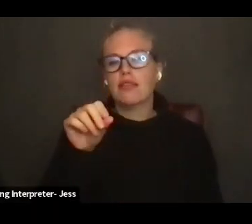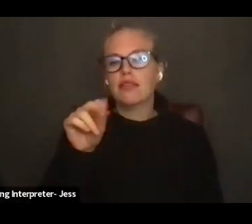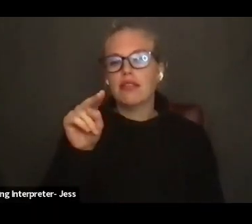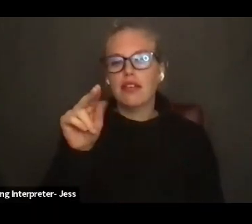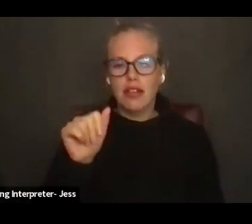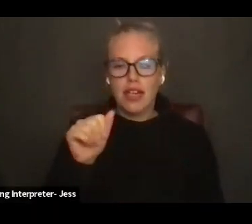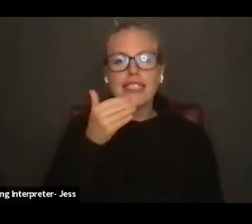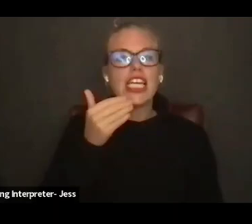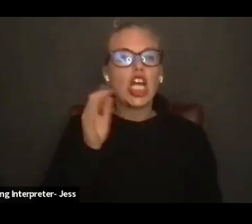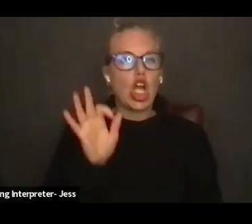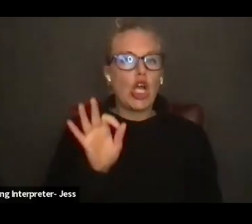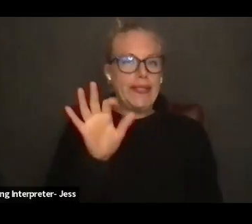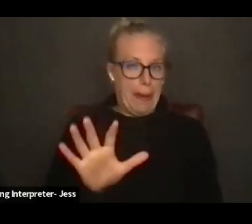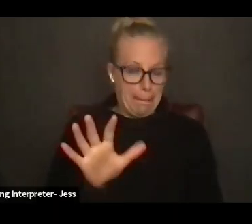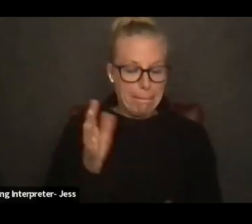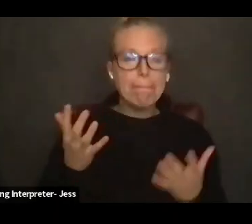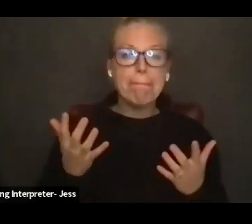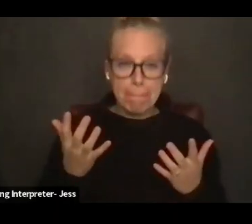said a good tip.